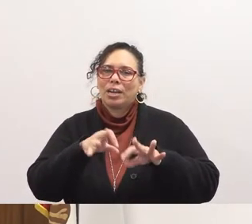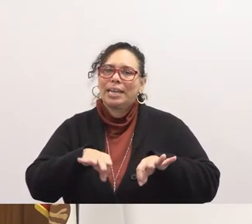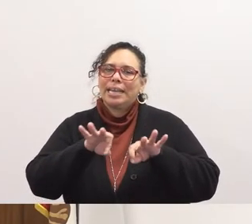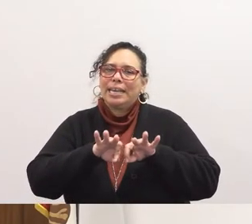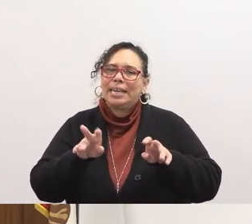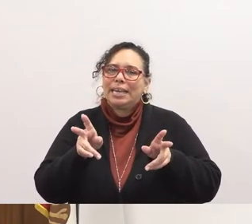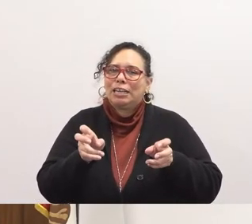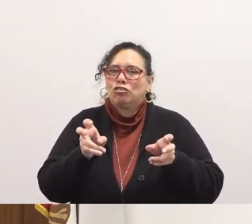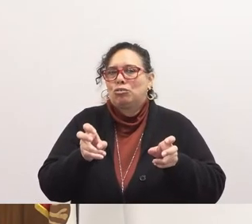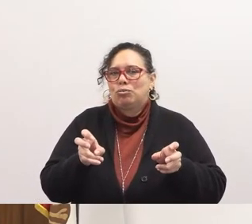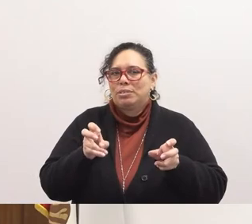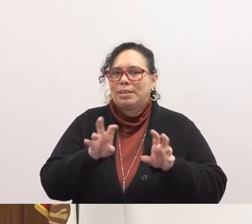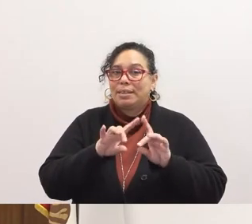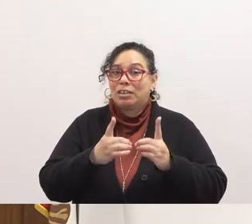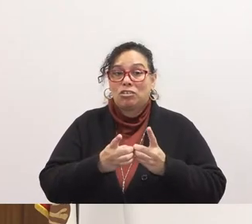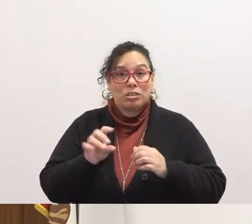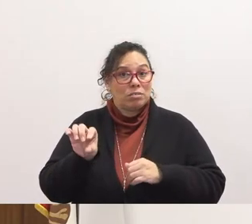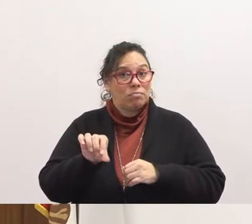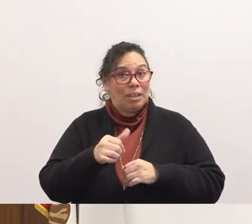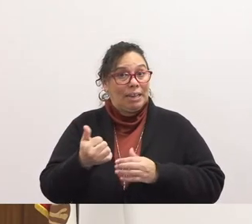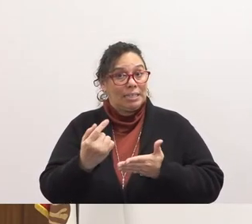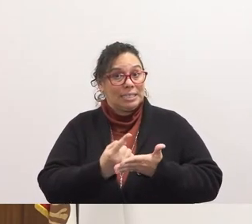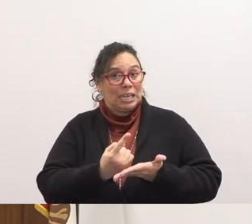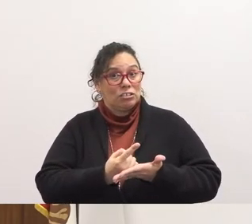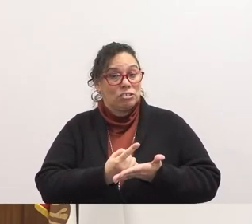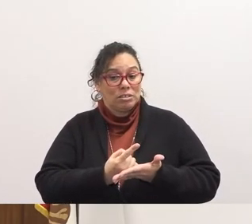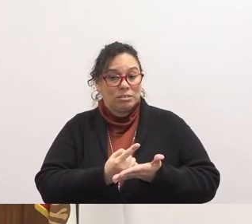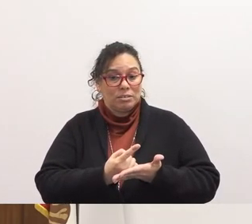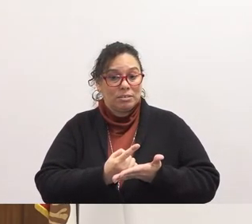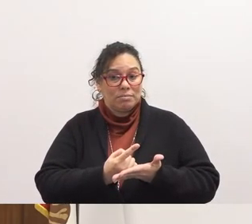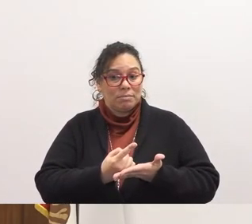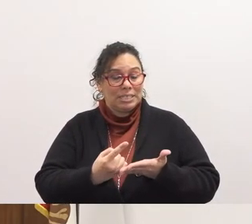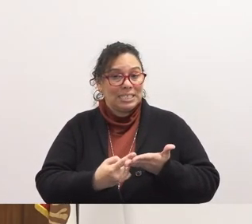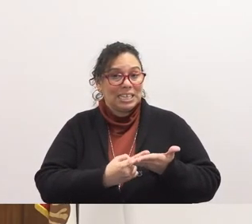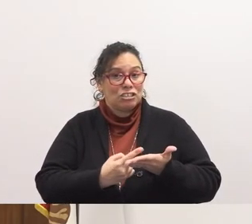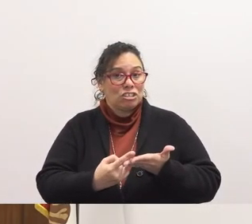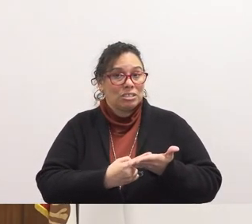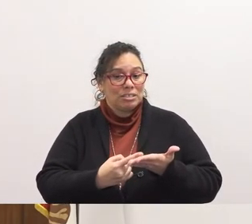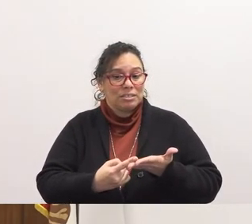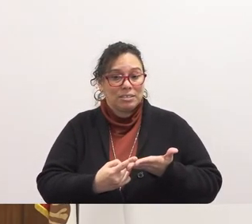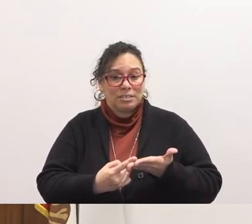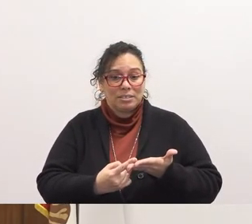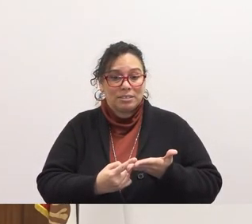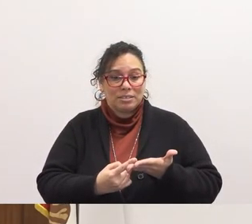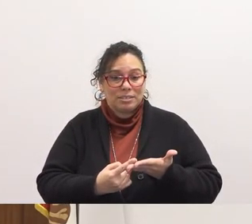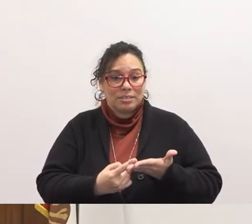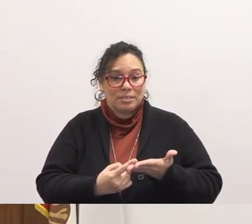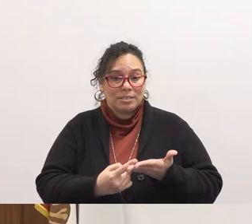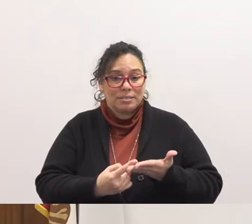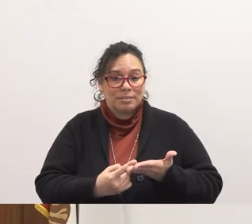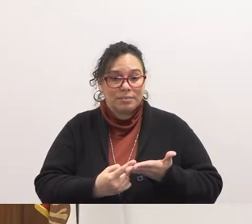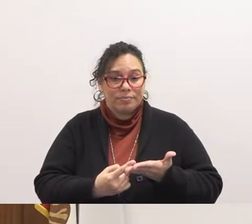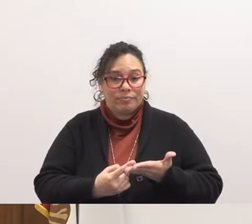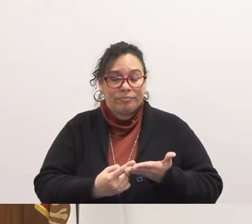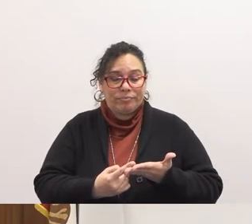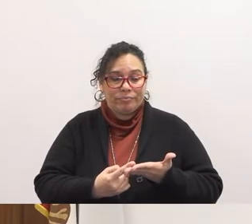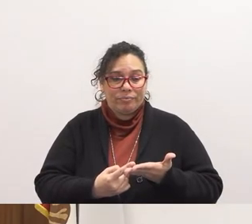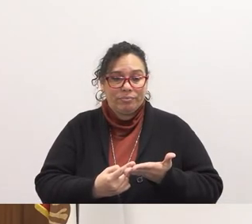district. Is there any discussion regarding items on Consent Calendar A?